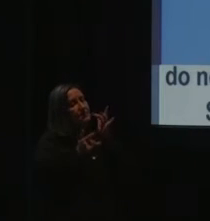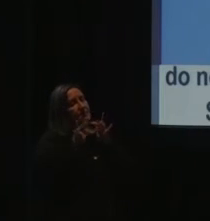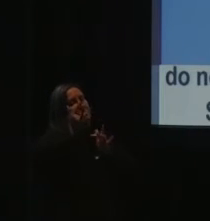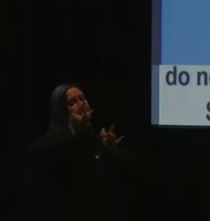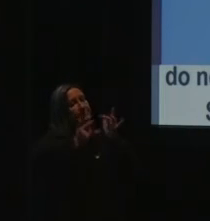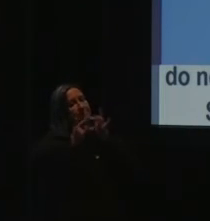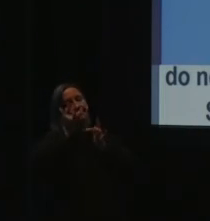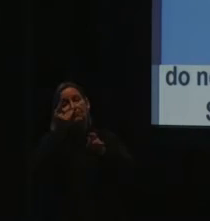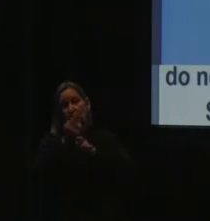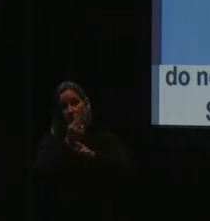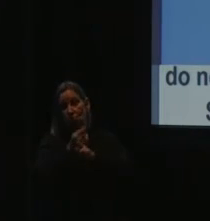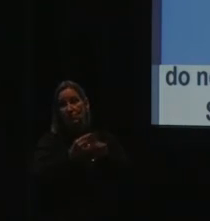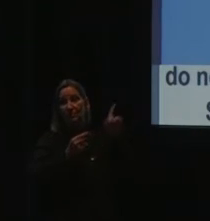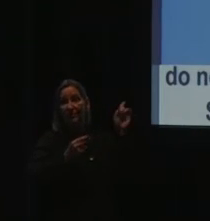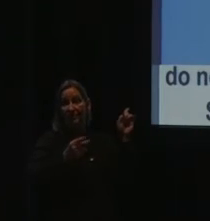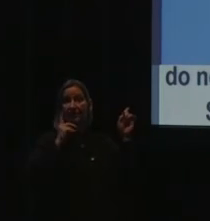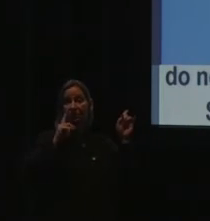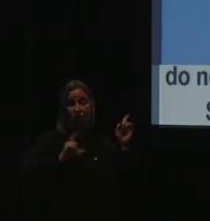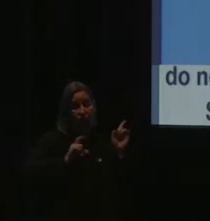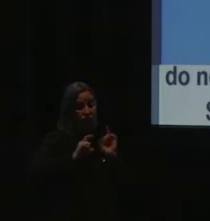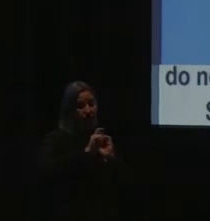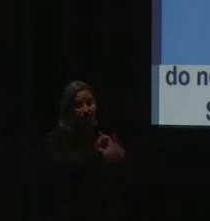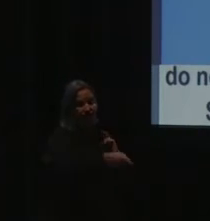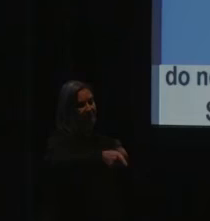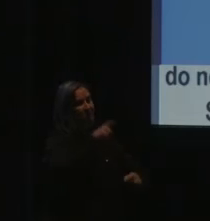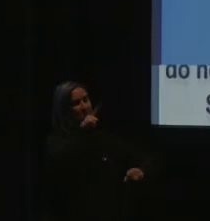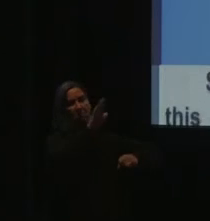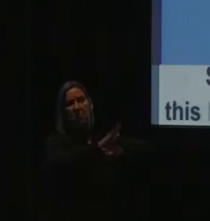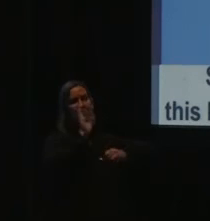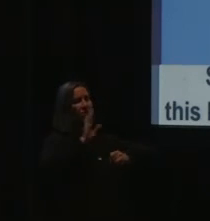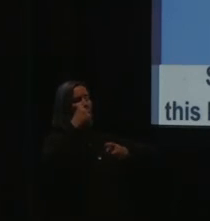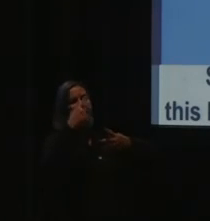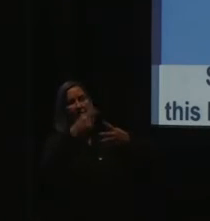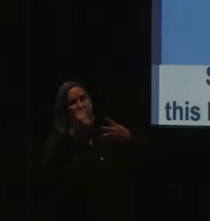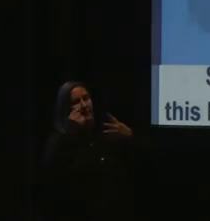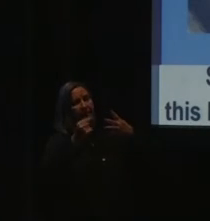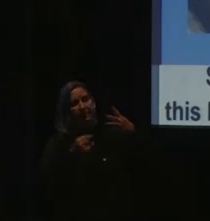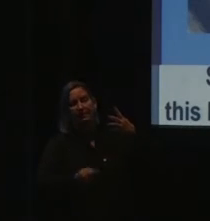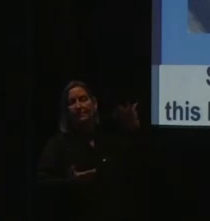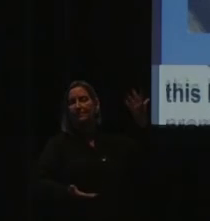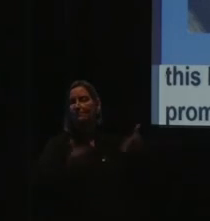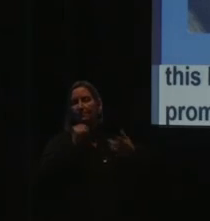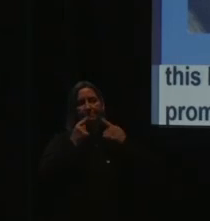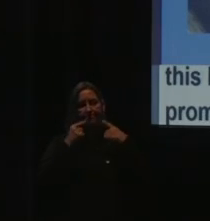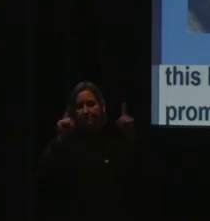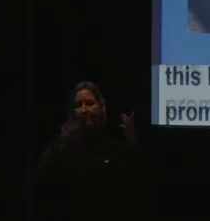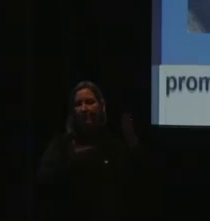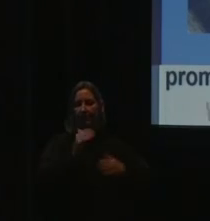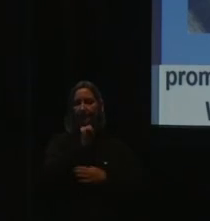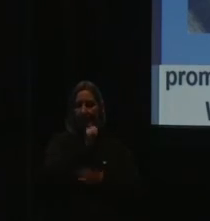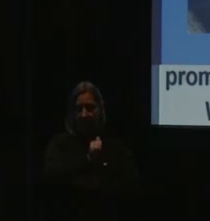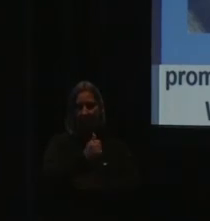things, perhaps increasing your bill if you turn it over to this thing that promises you so many things. We're trying to work on getting them to be more